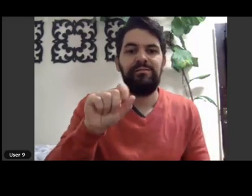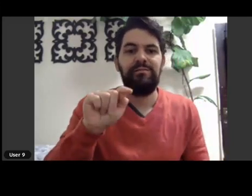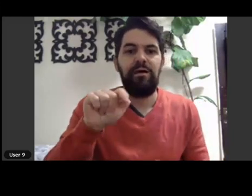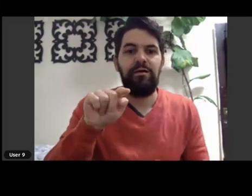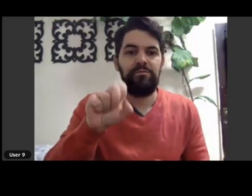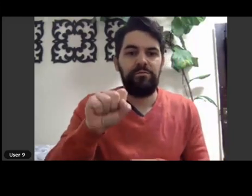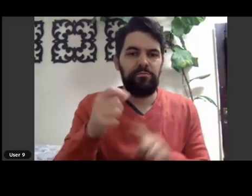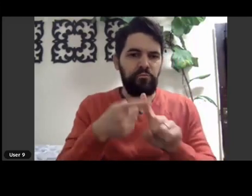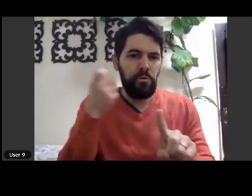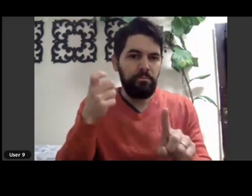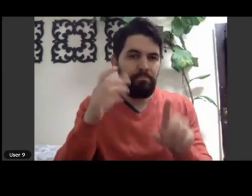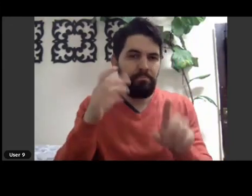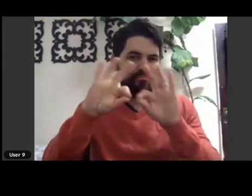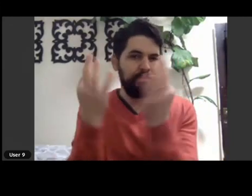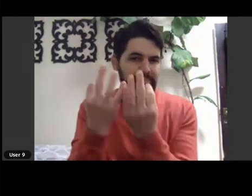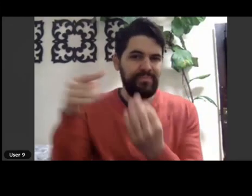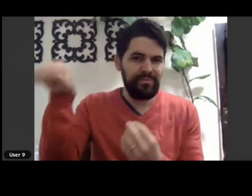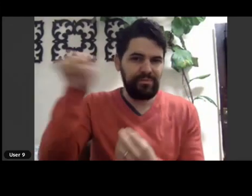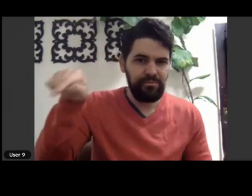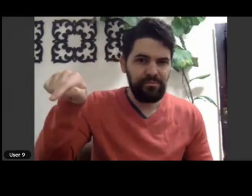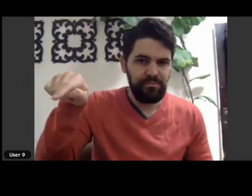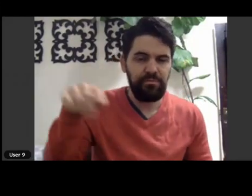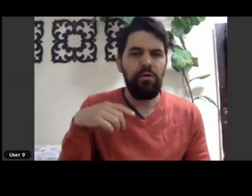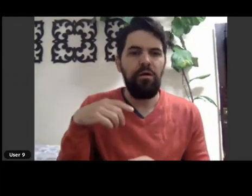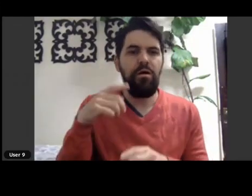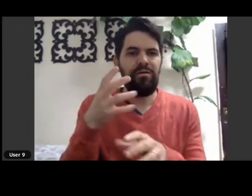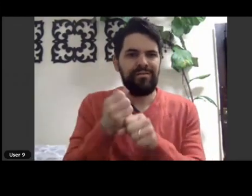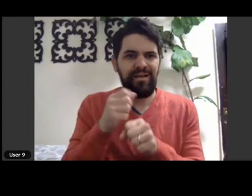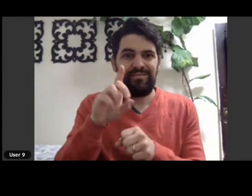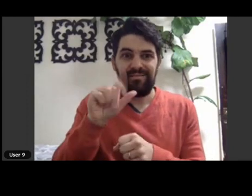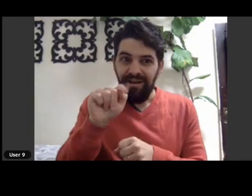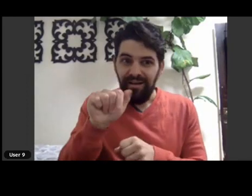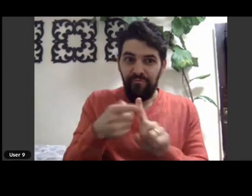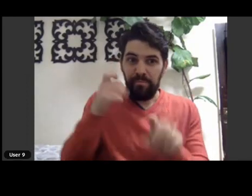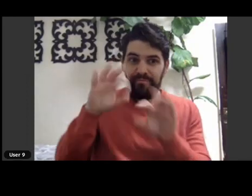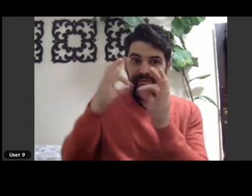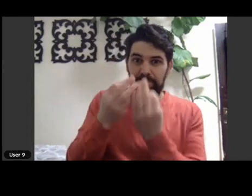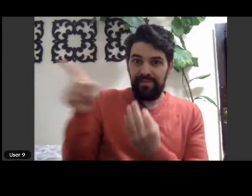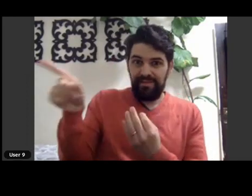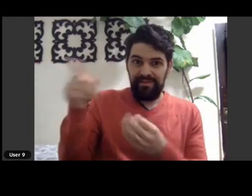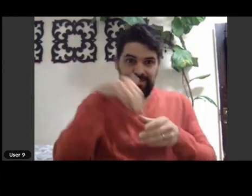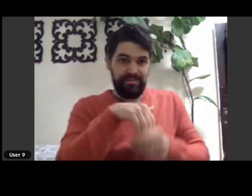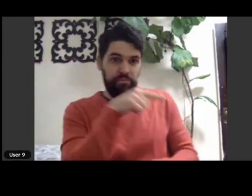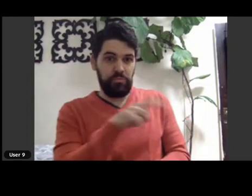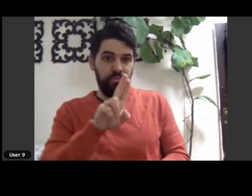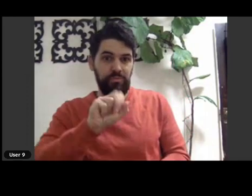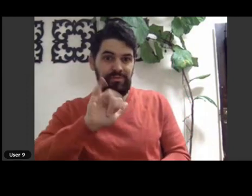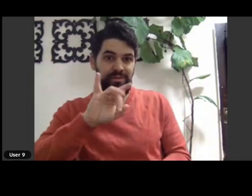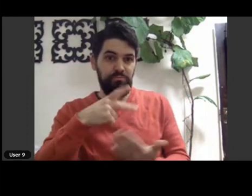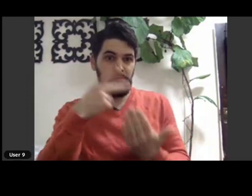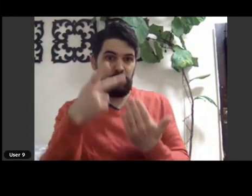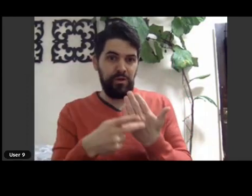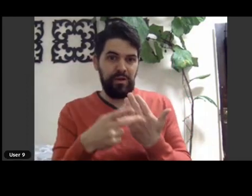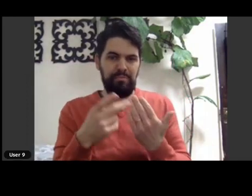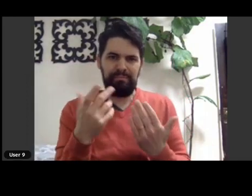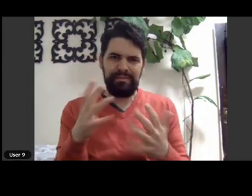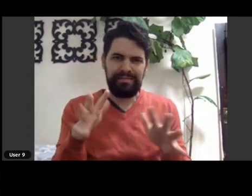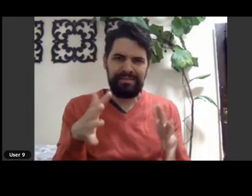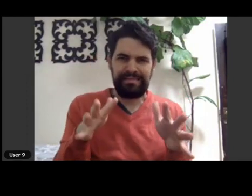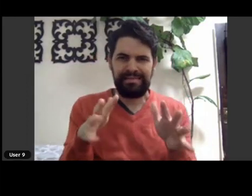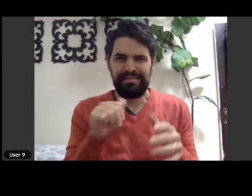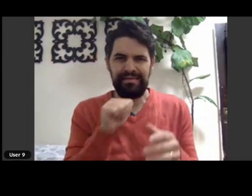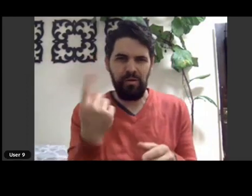wonderful. We collect data on children with disabilities from the family. And we get that data from the